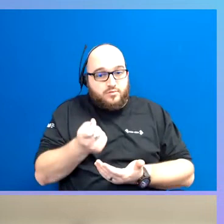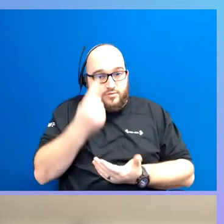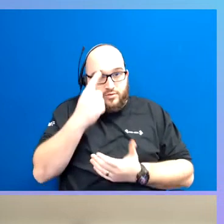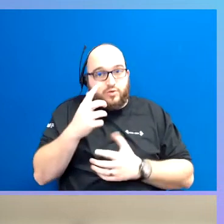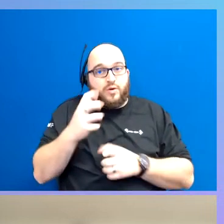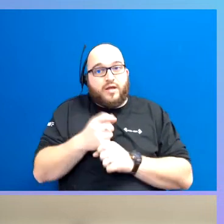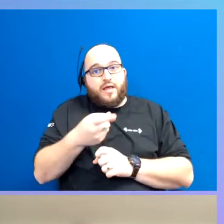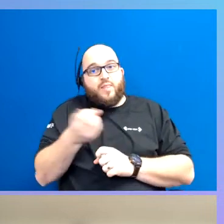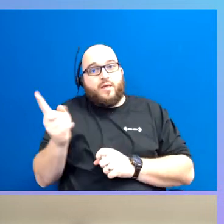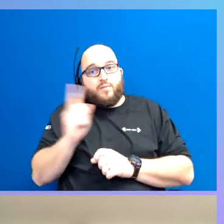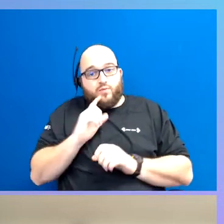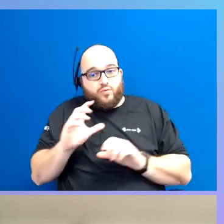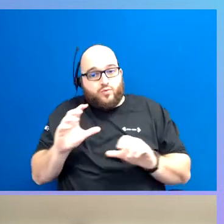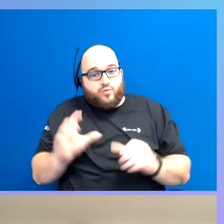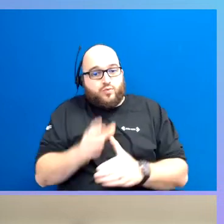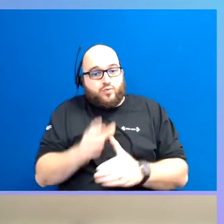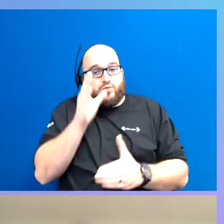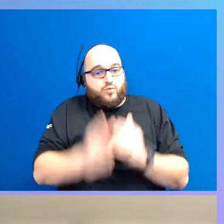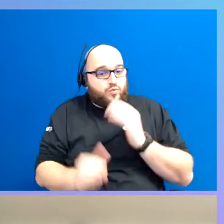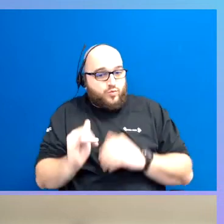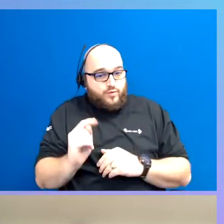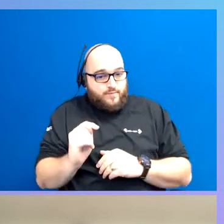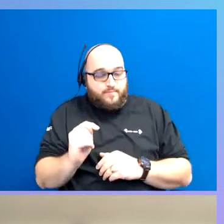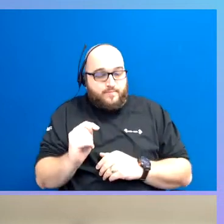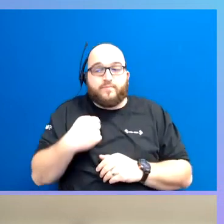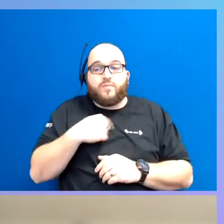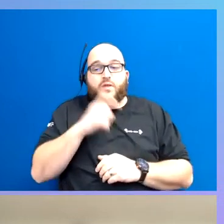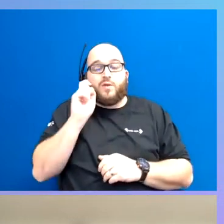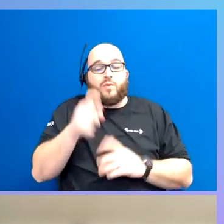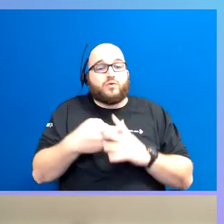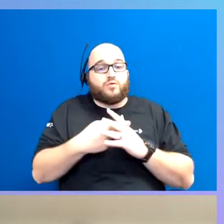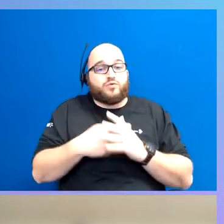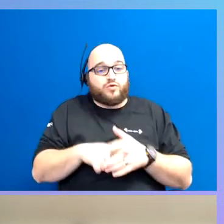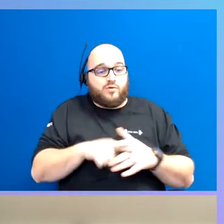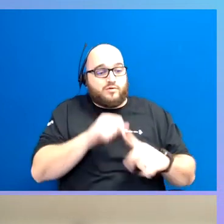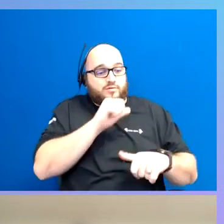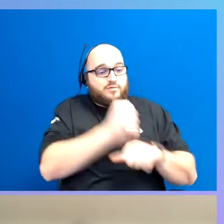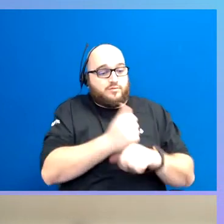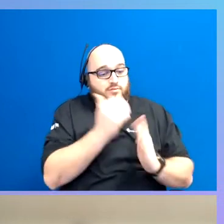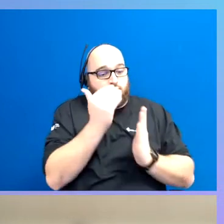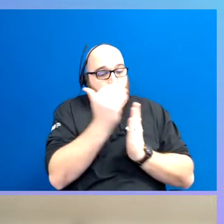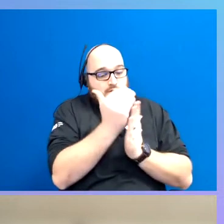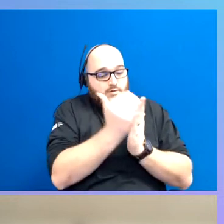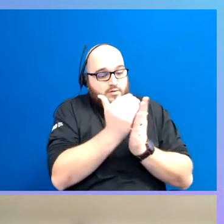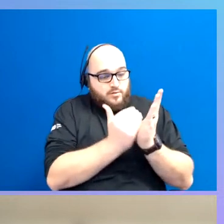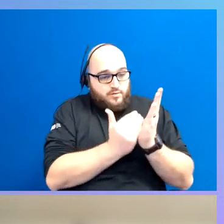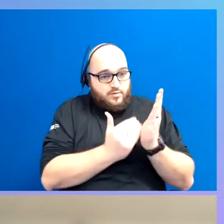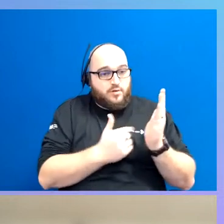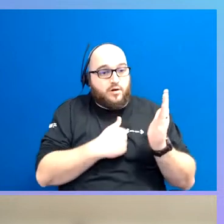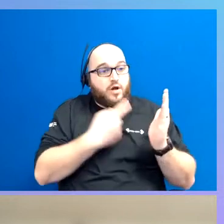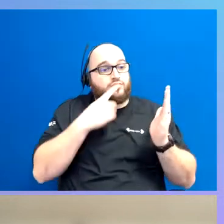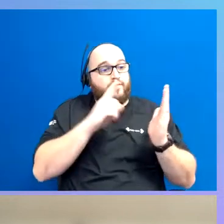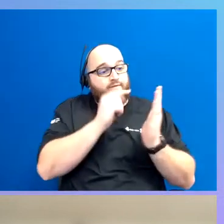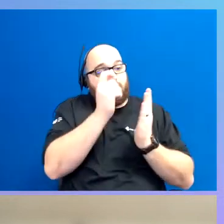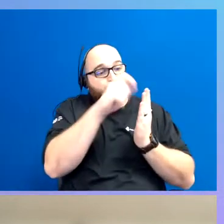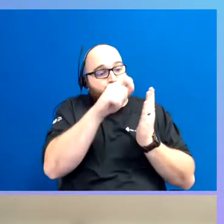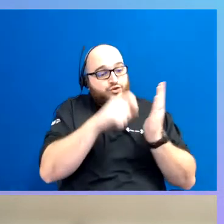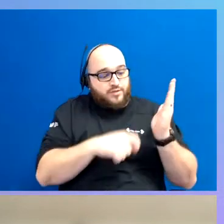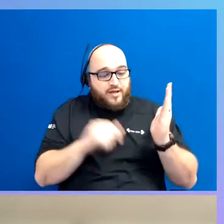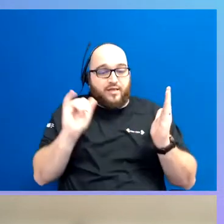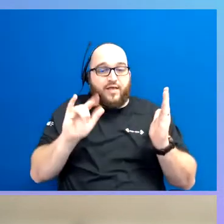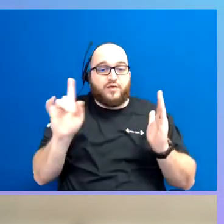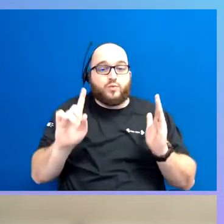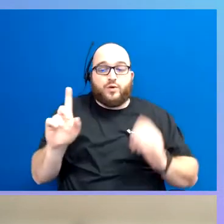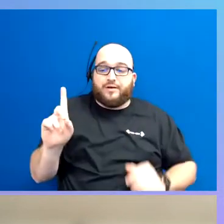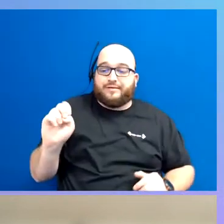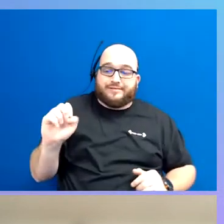it. So we needed to start benchmarking. We needed to understand the size of the problem, and that's where DQ came in. So